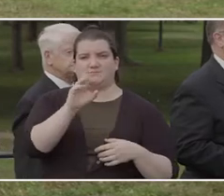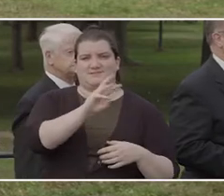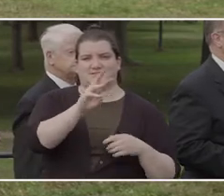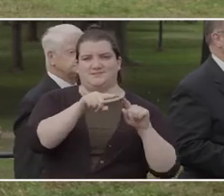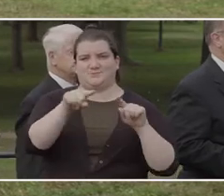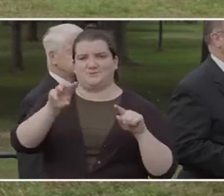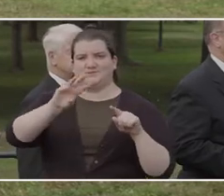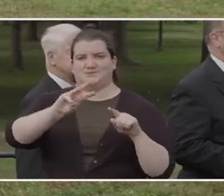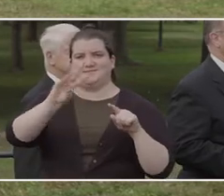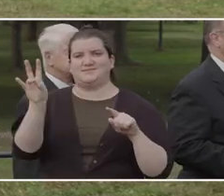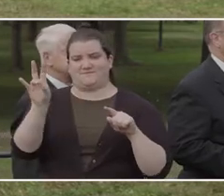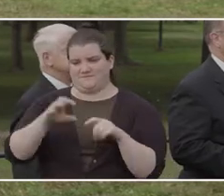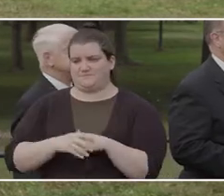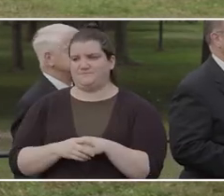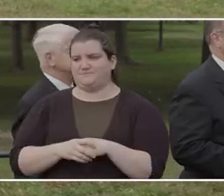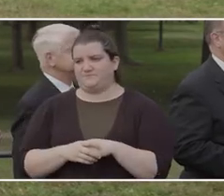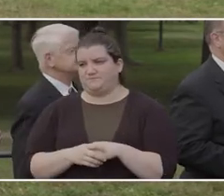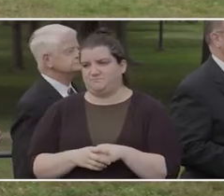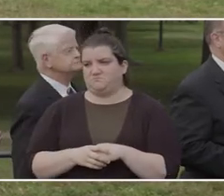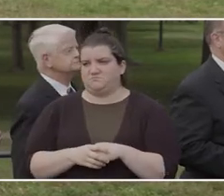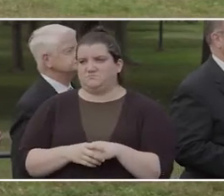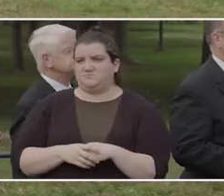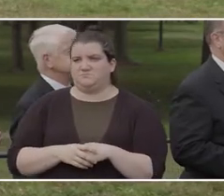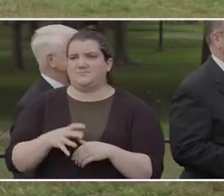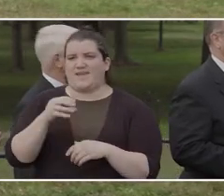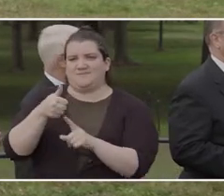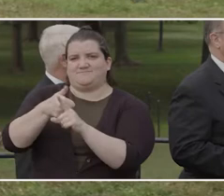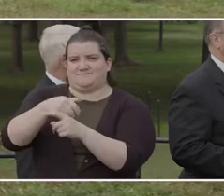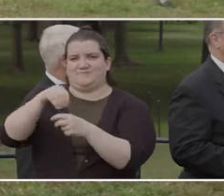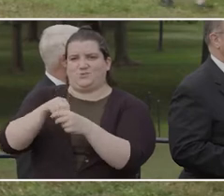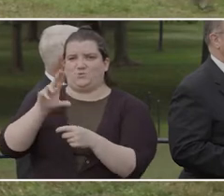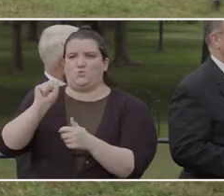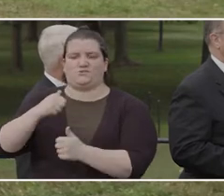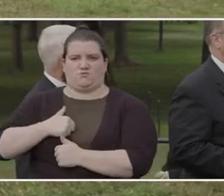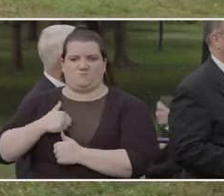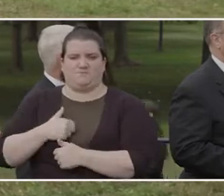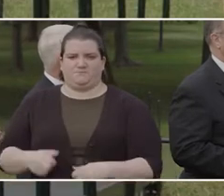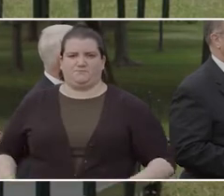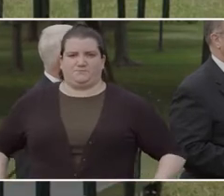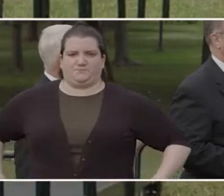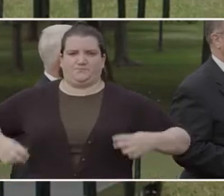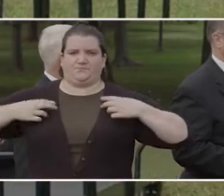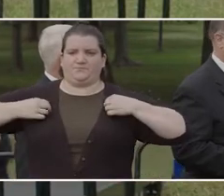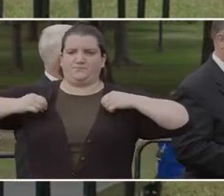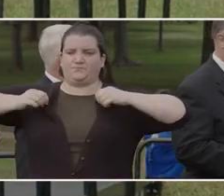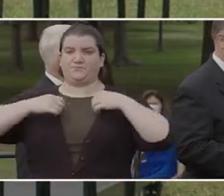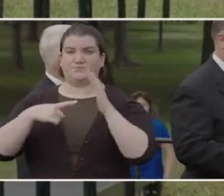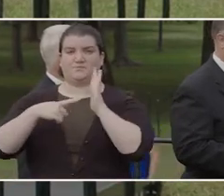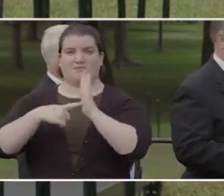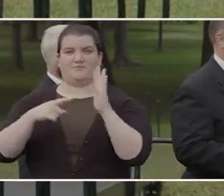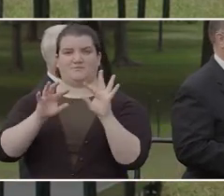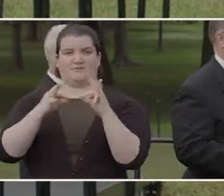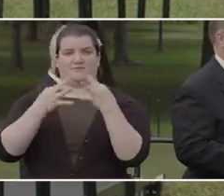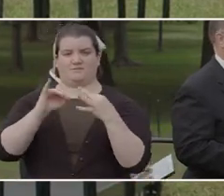to 1967. And he was in the United States Army. On behalf of the family